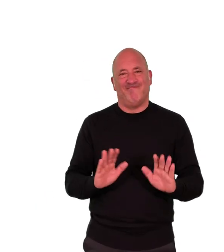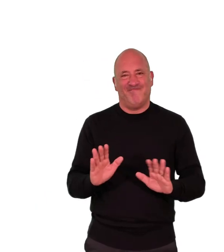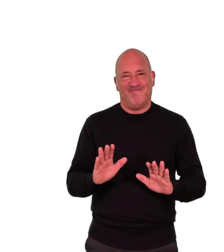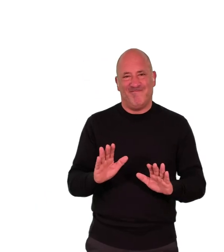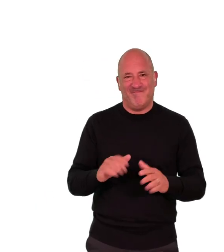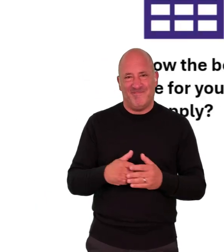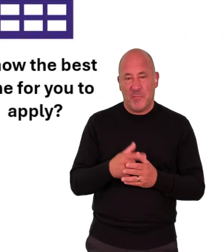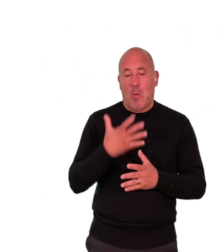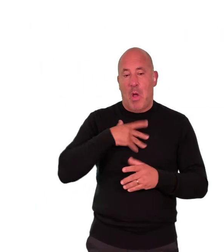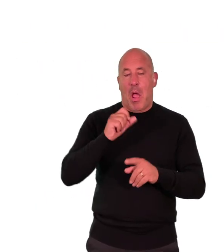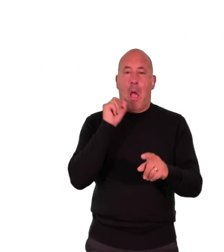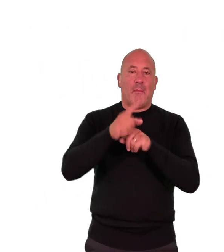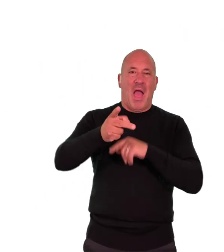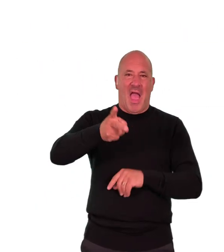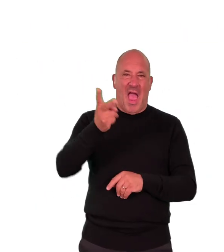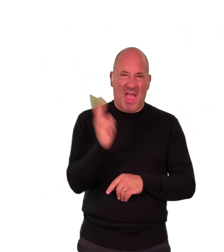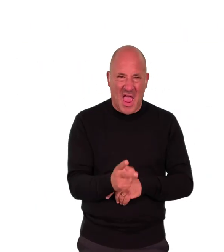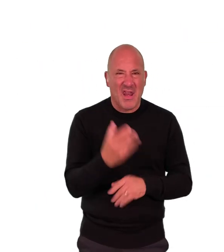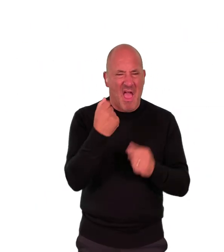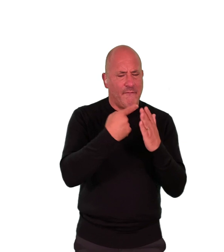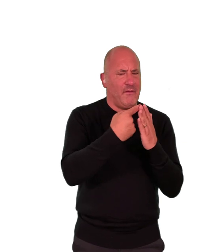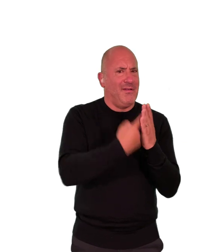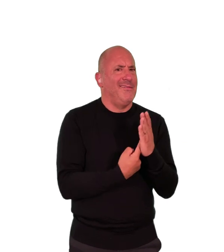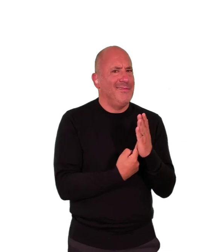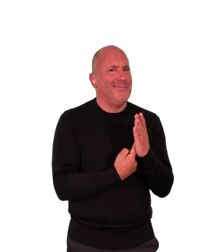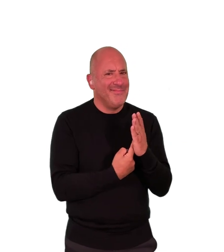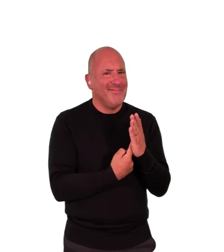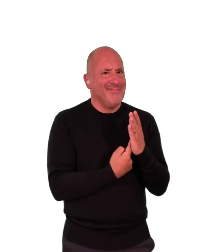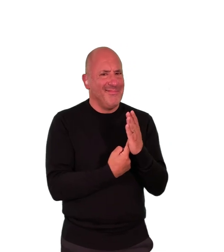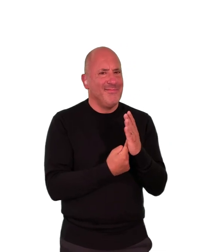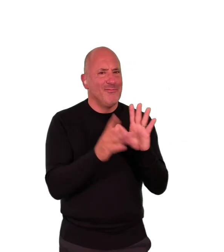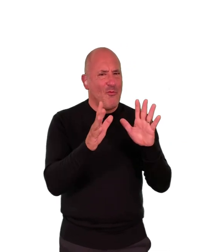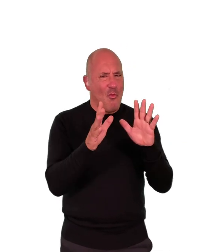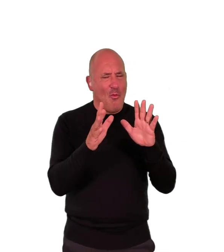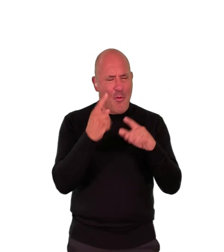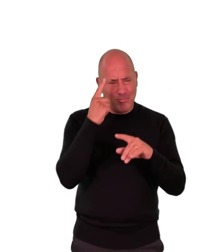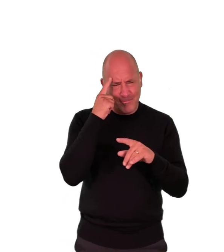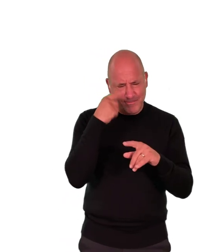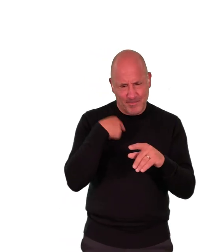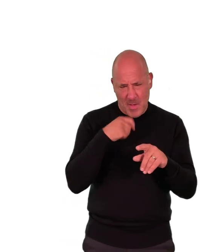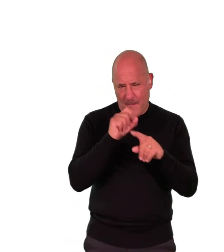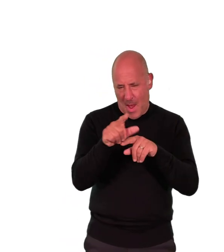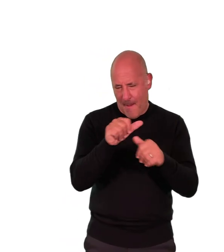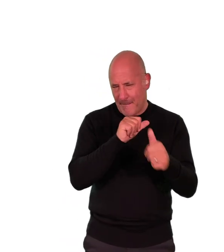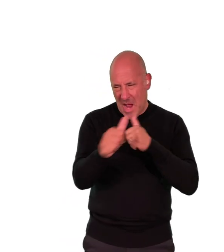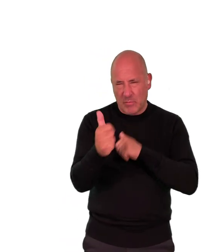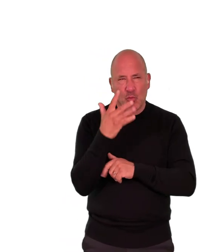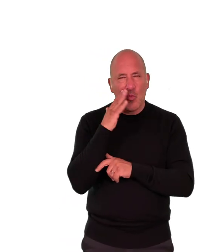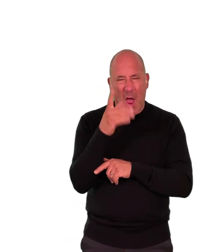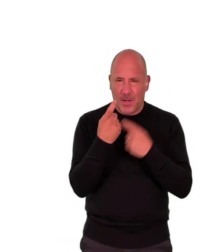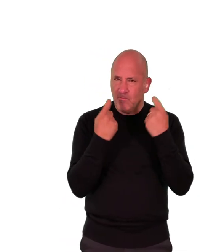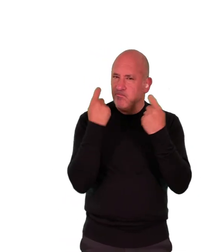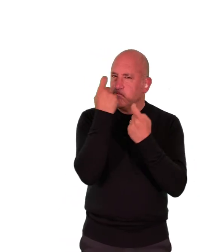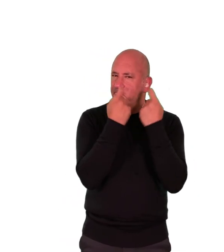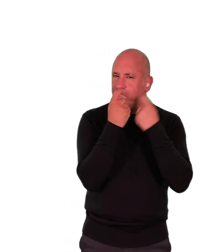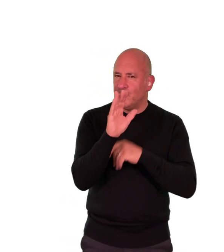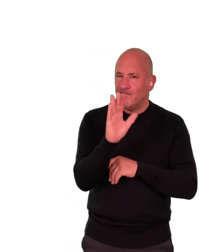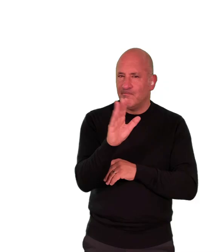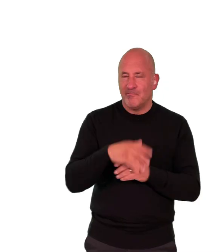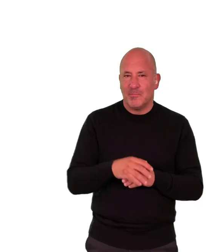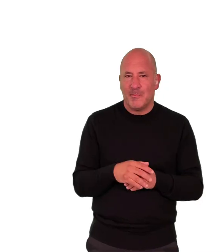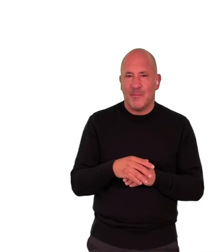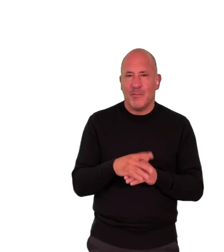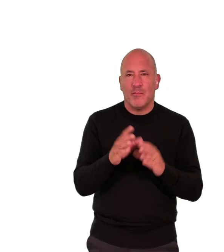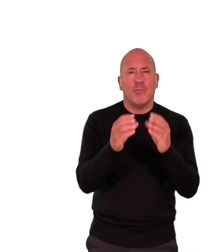applying again, so please think carefully about the best time to apply. A really good place to start before you begin to